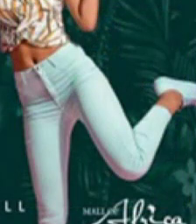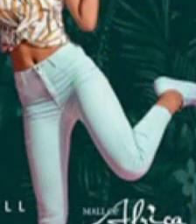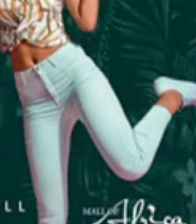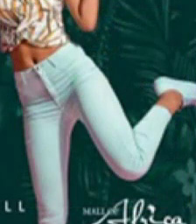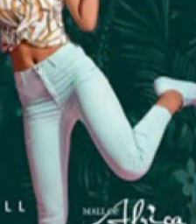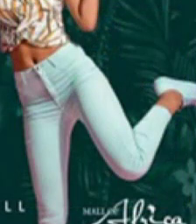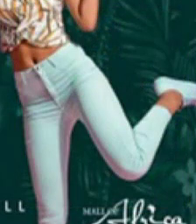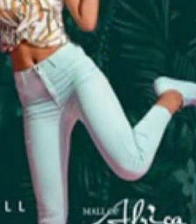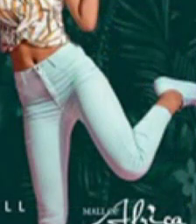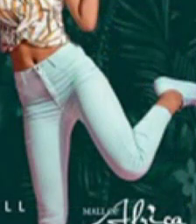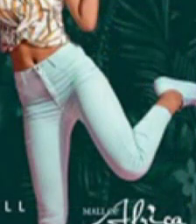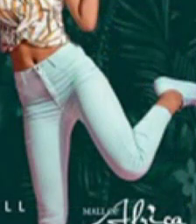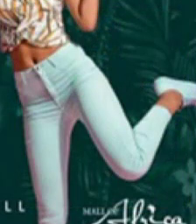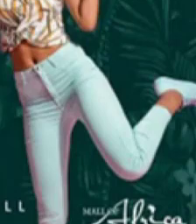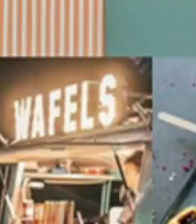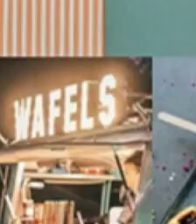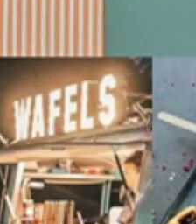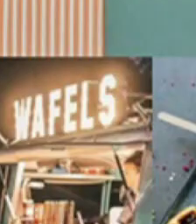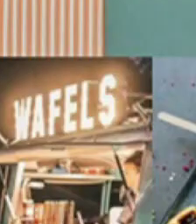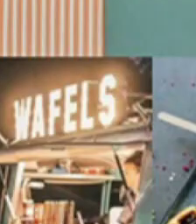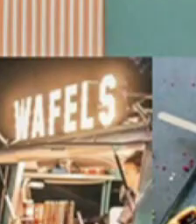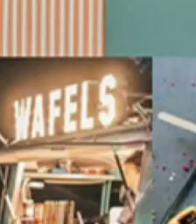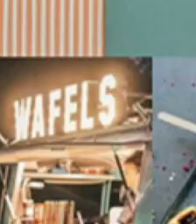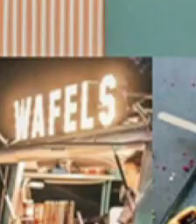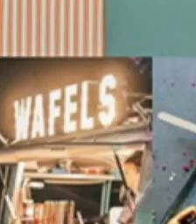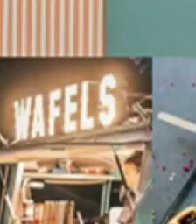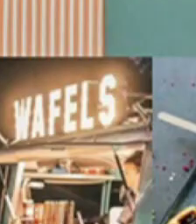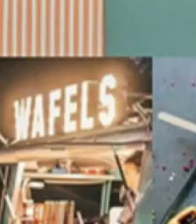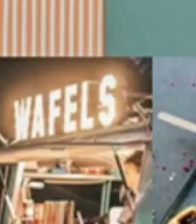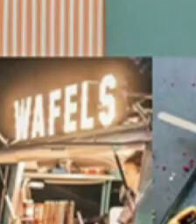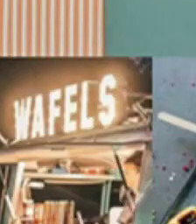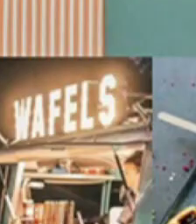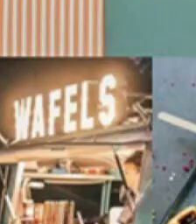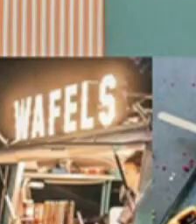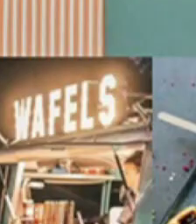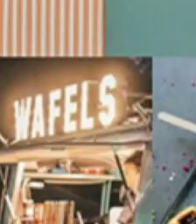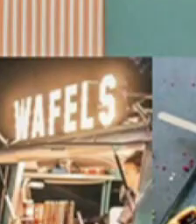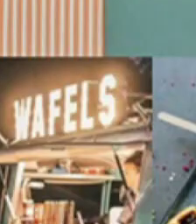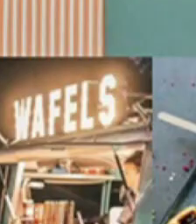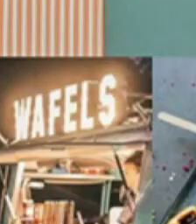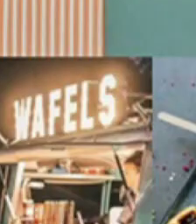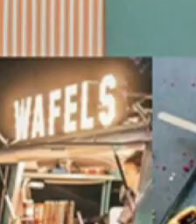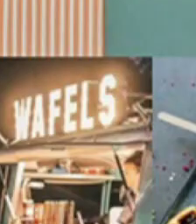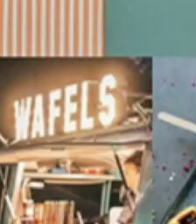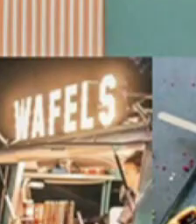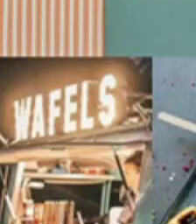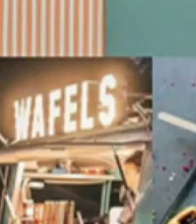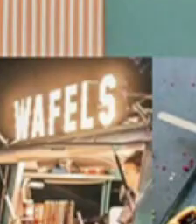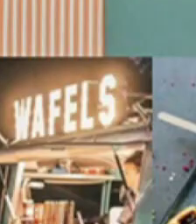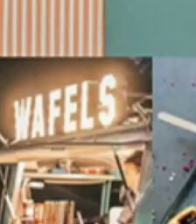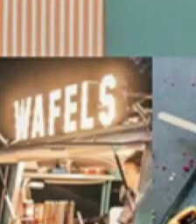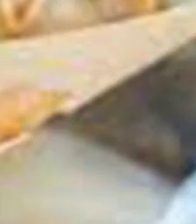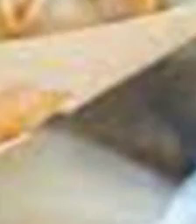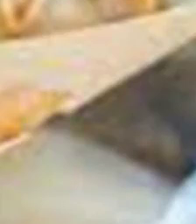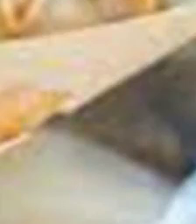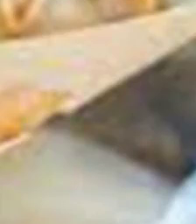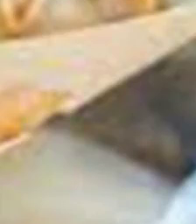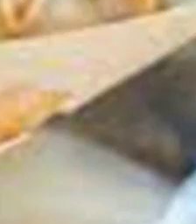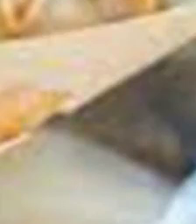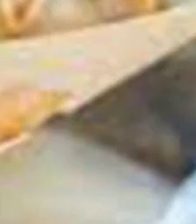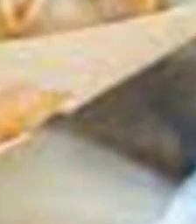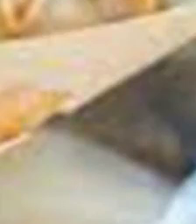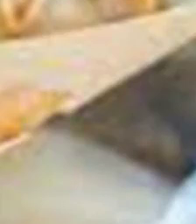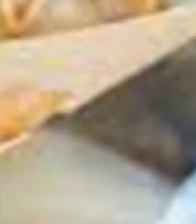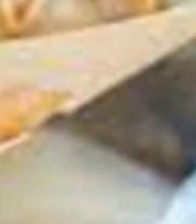in Sesotho means together. A chic weekend market experience. It promises to showcase great local fashion and design, delicious food